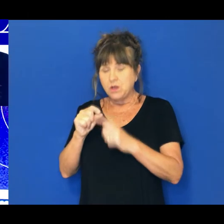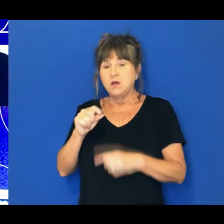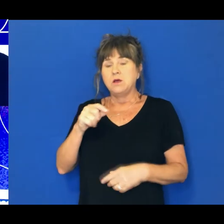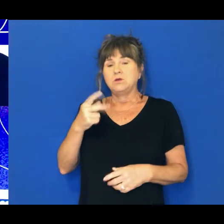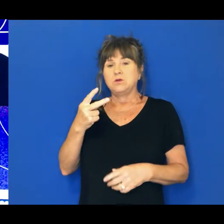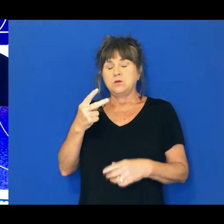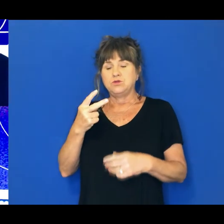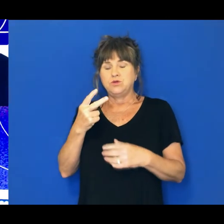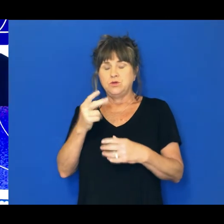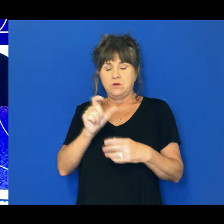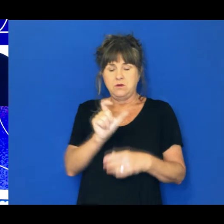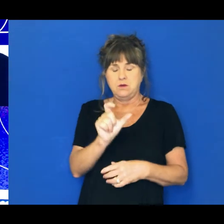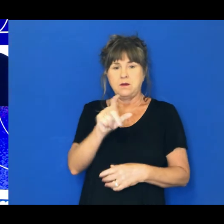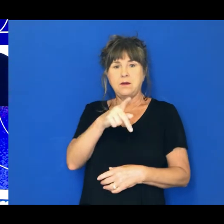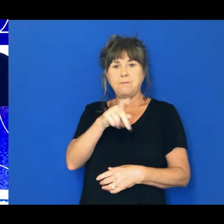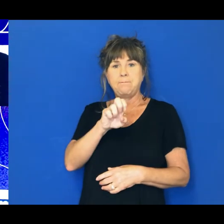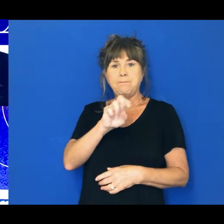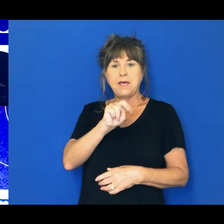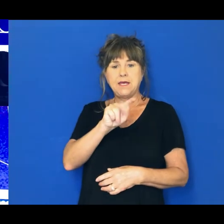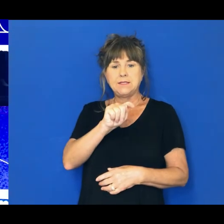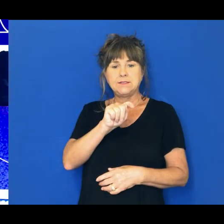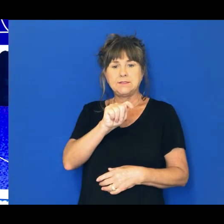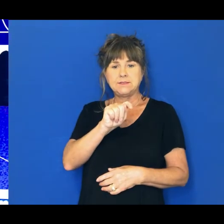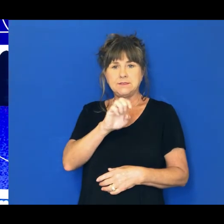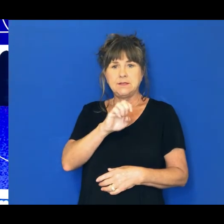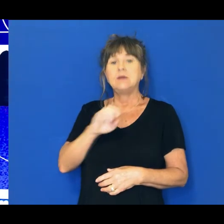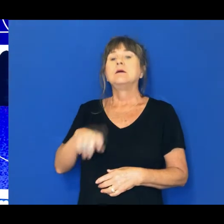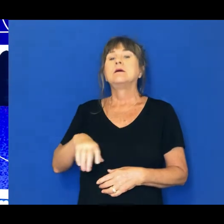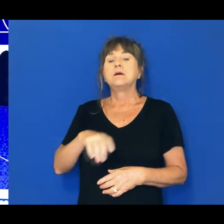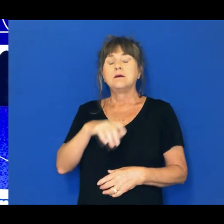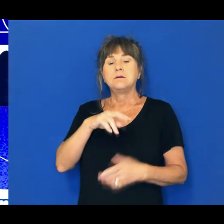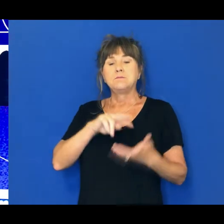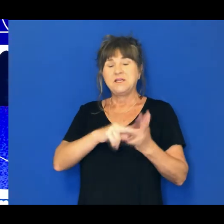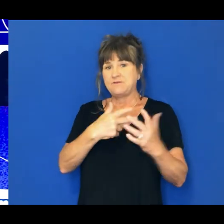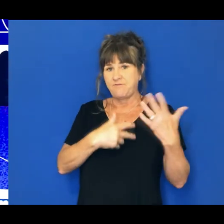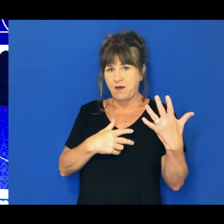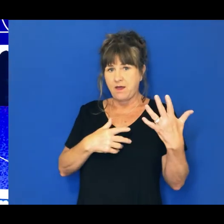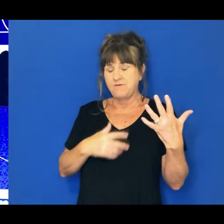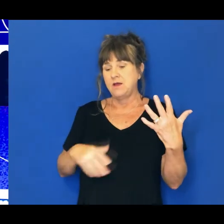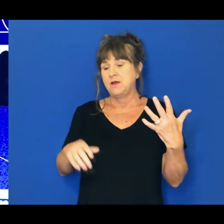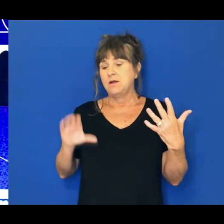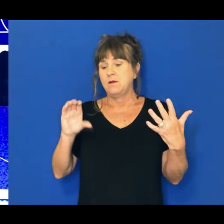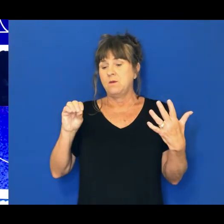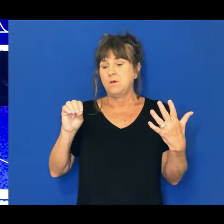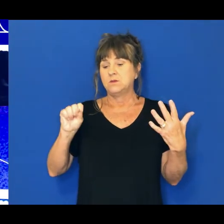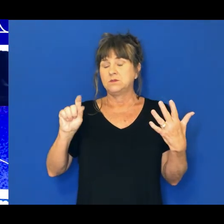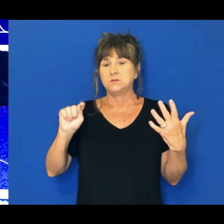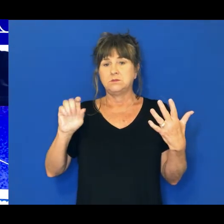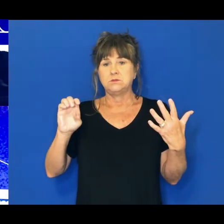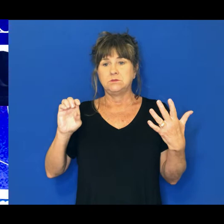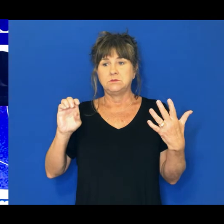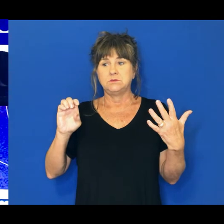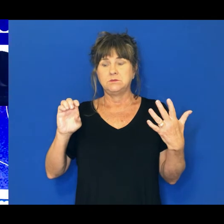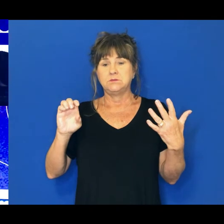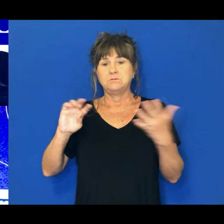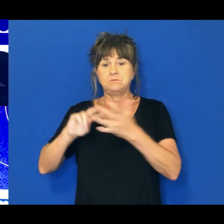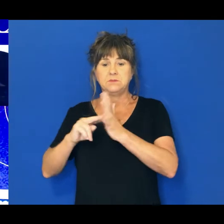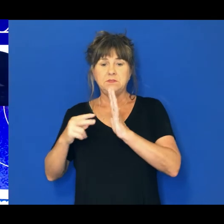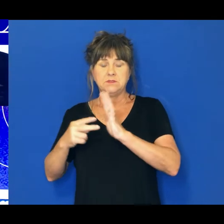Penta, 5. Kosti in Greek, to the 10th power. So one of my graduates, what's 5 times 10?